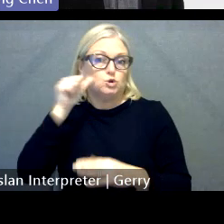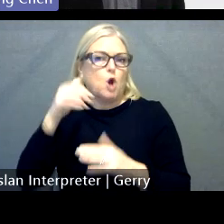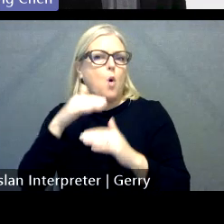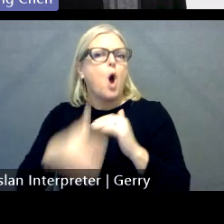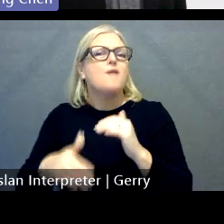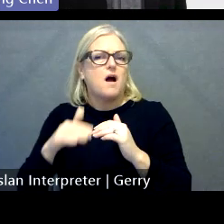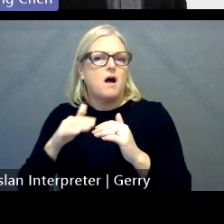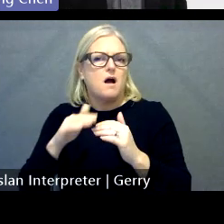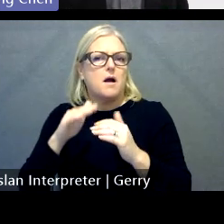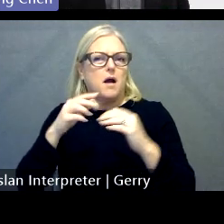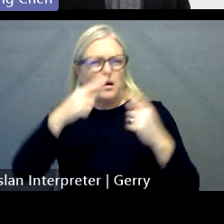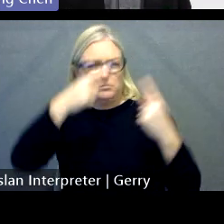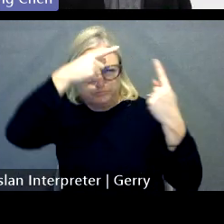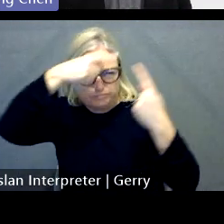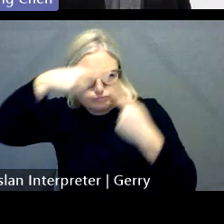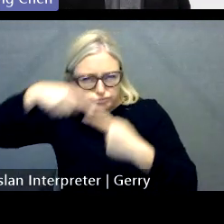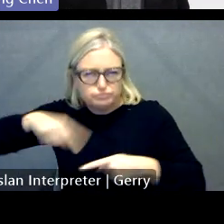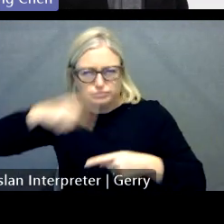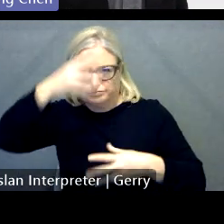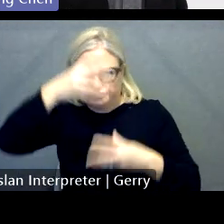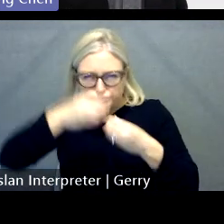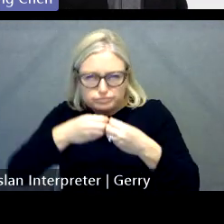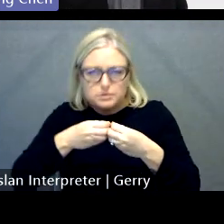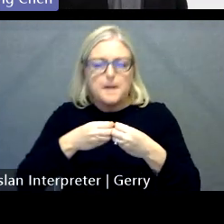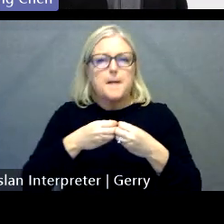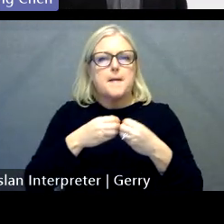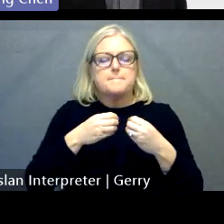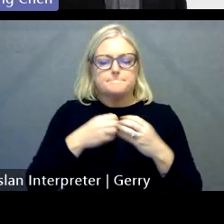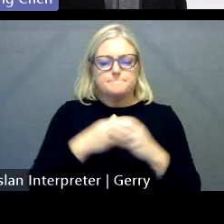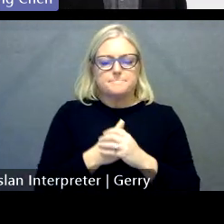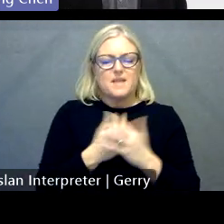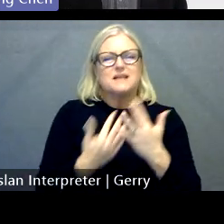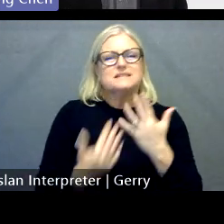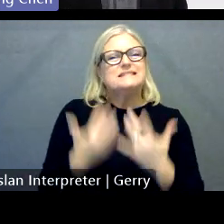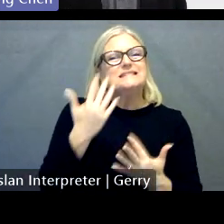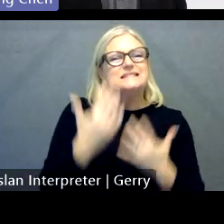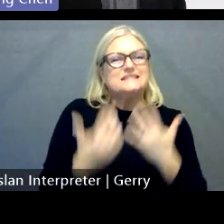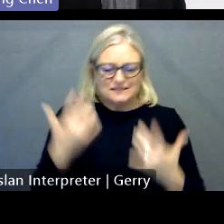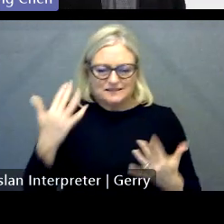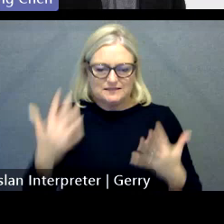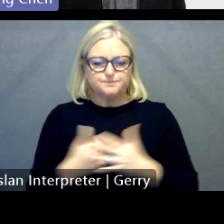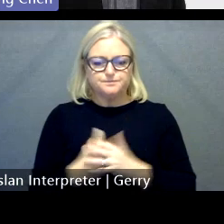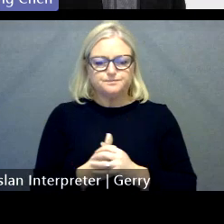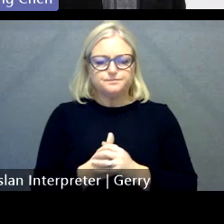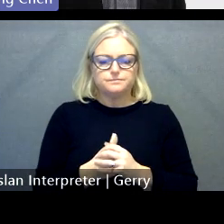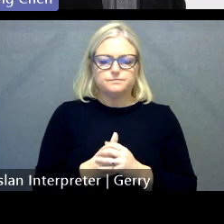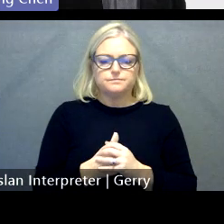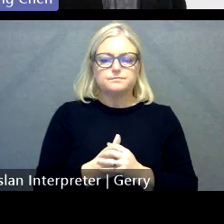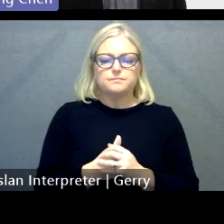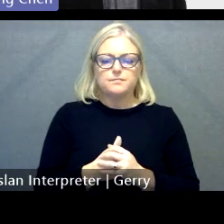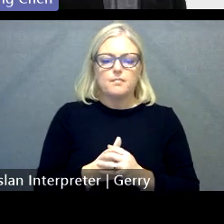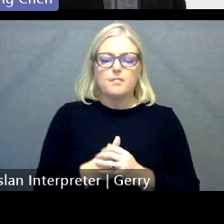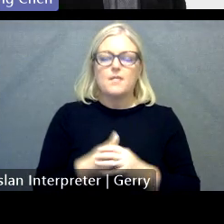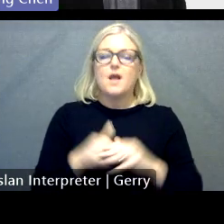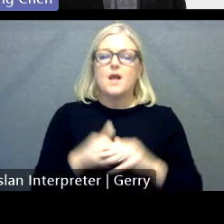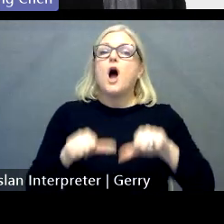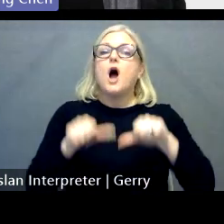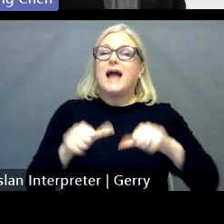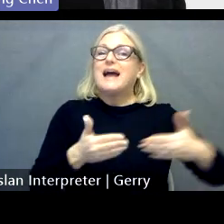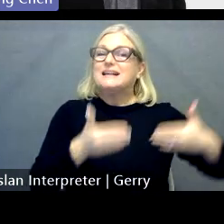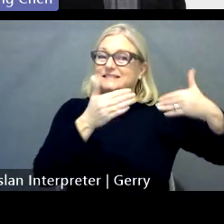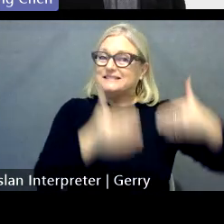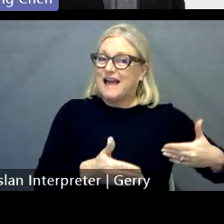Very briefly, that in stage one, that's how we started. So in the stage one, to construct the